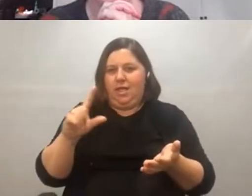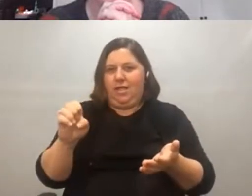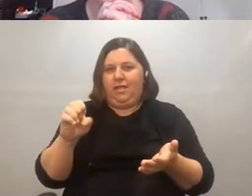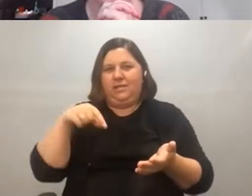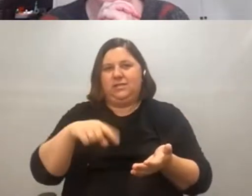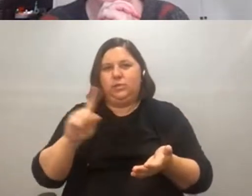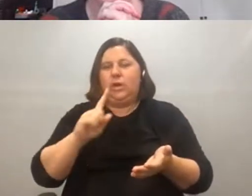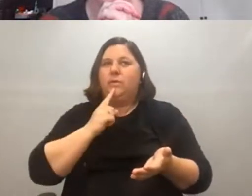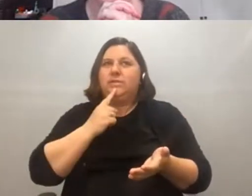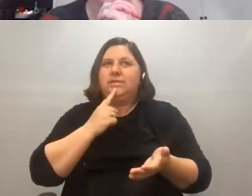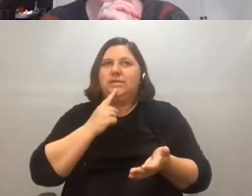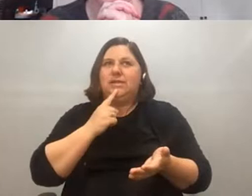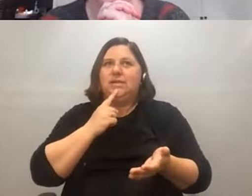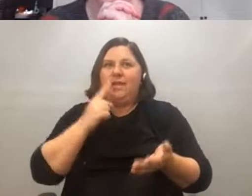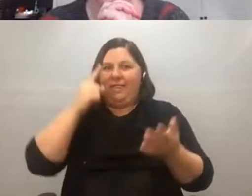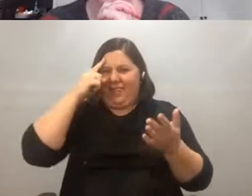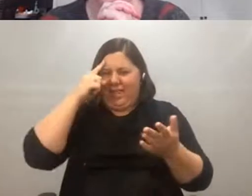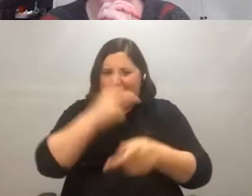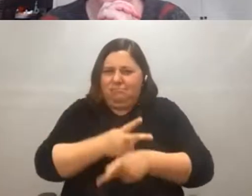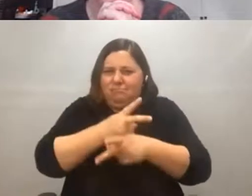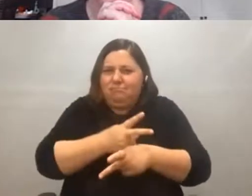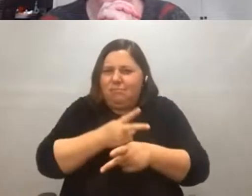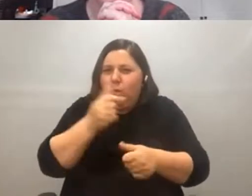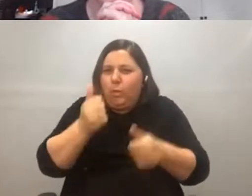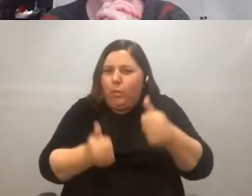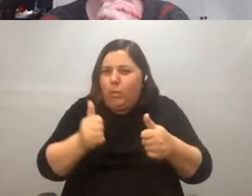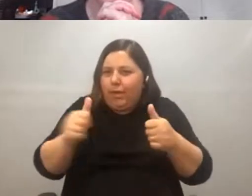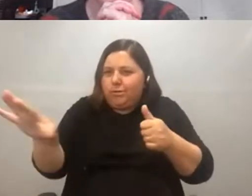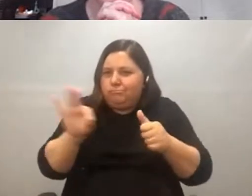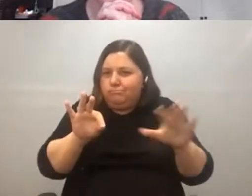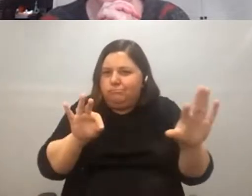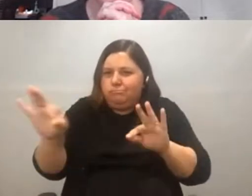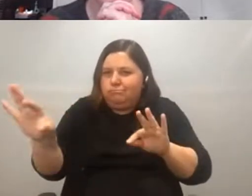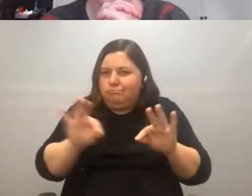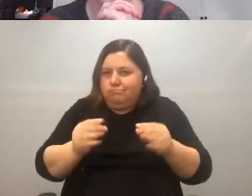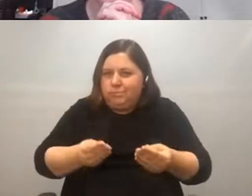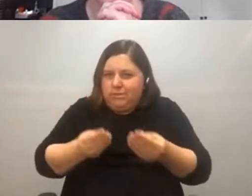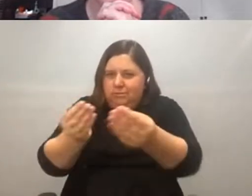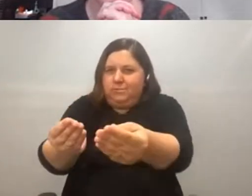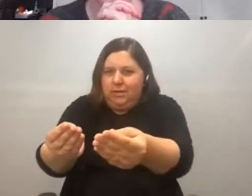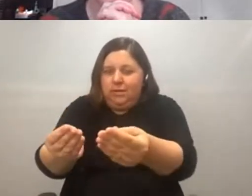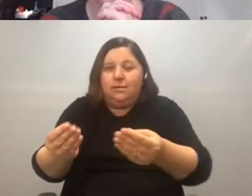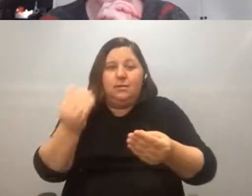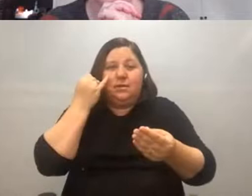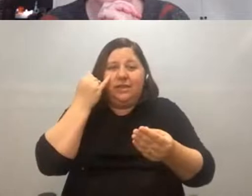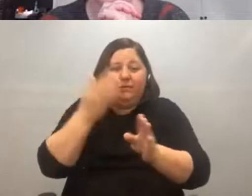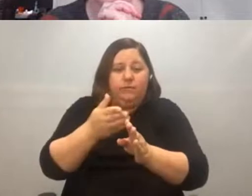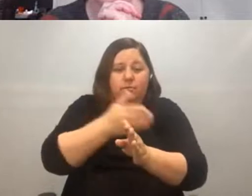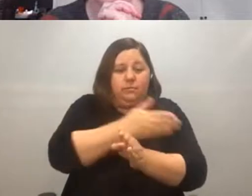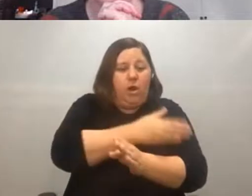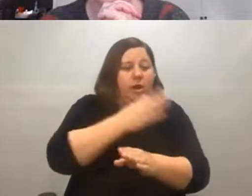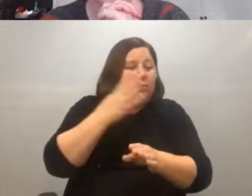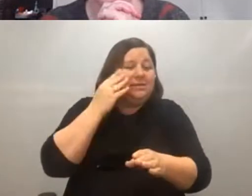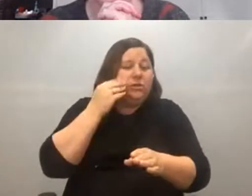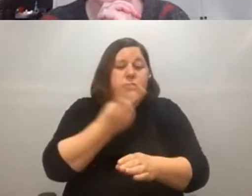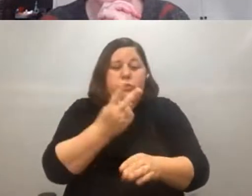really mindful of like them what images you're submitting um if you have prior experience working as a team